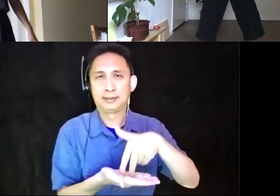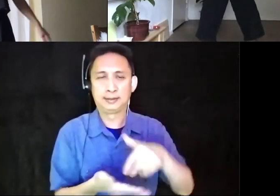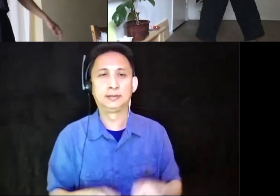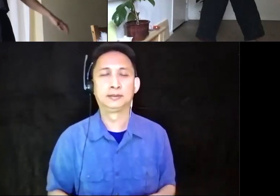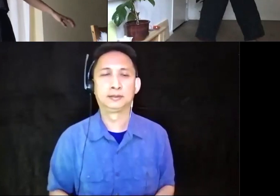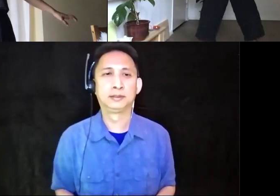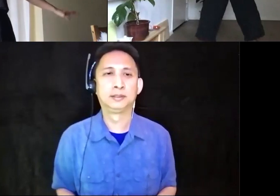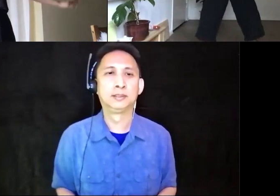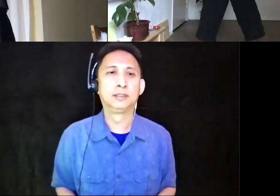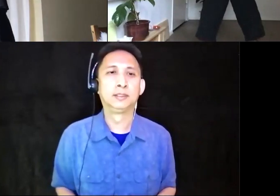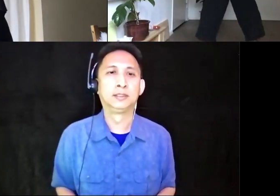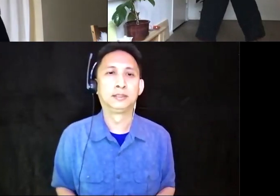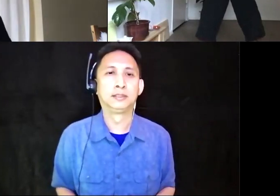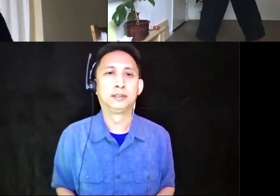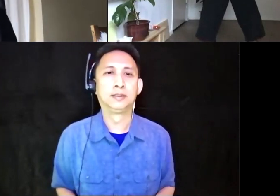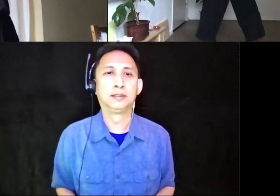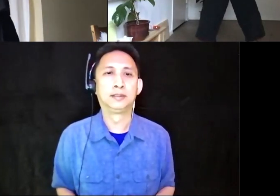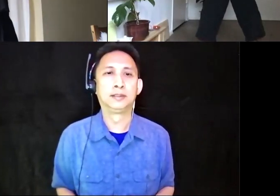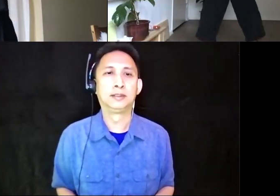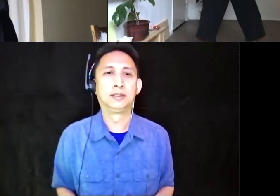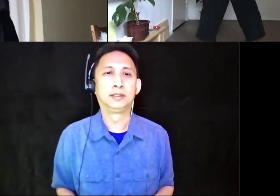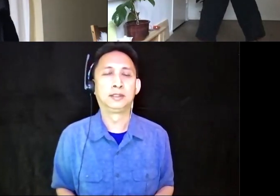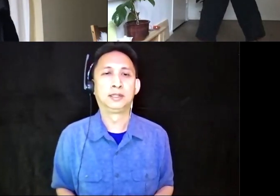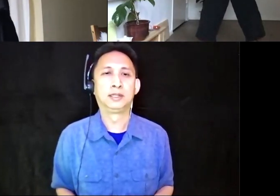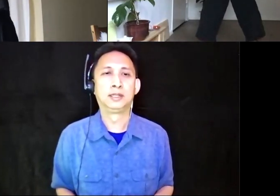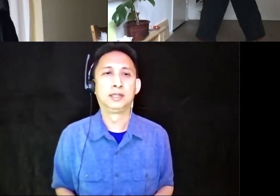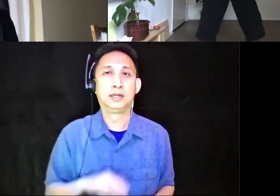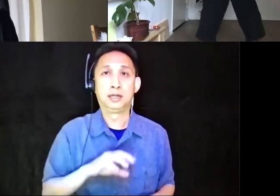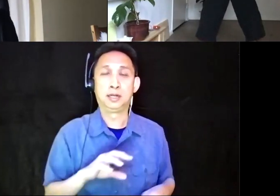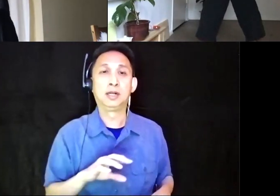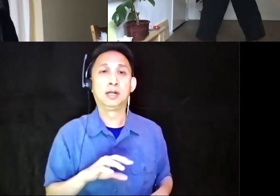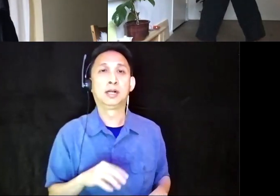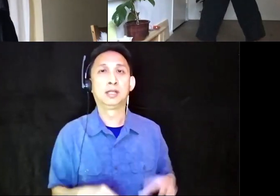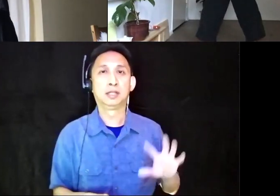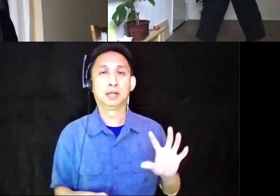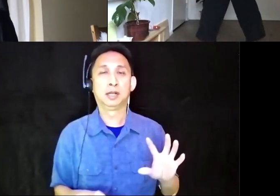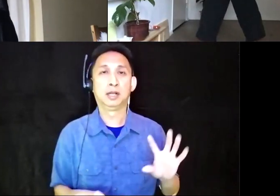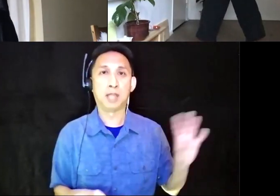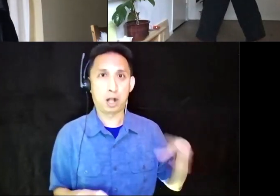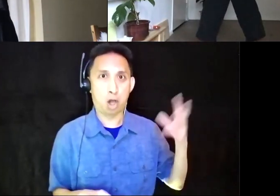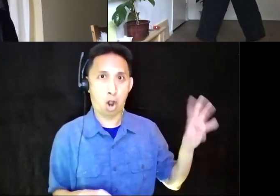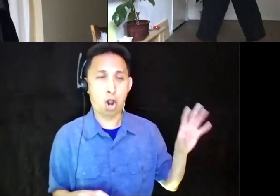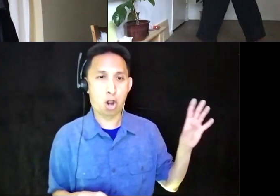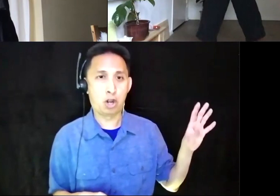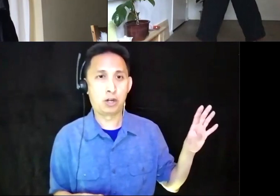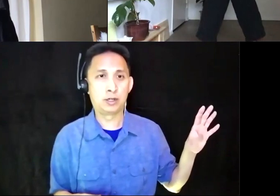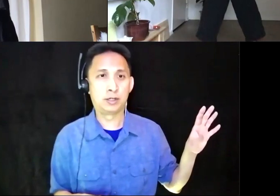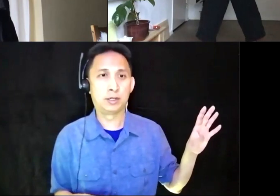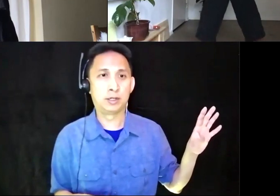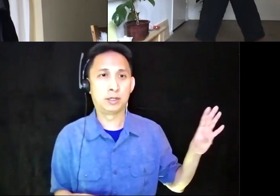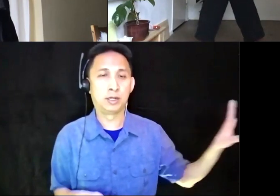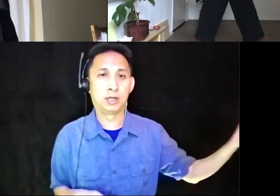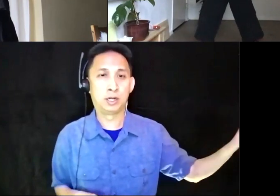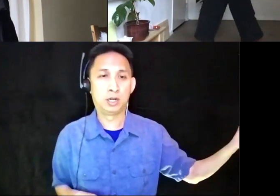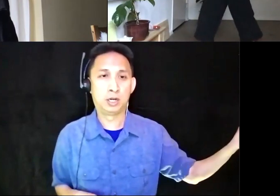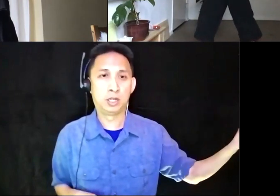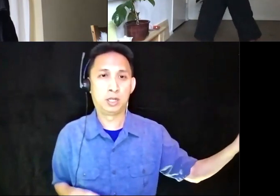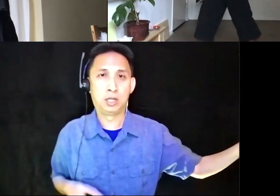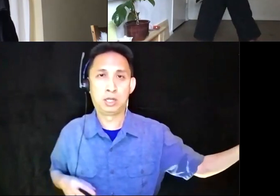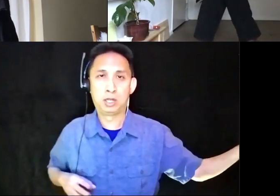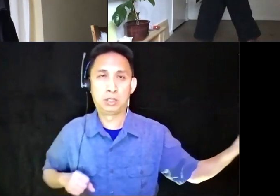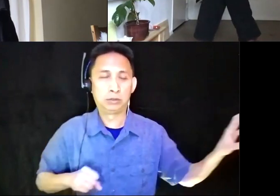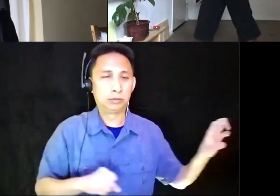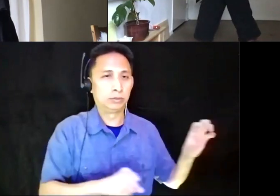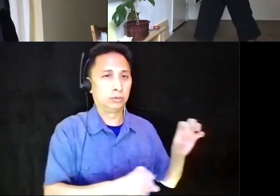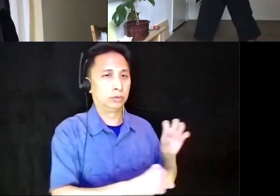So again, when we do this faster, the claw pulling back is full, the fist moving